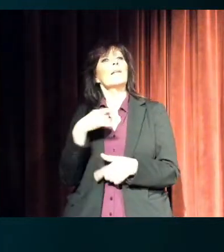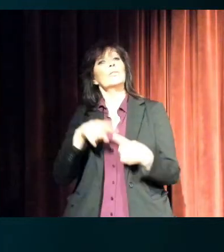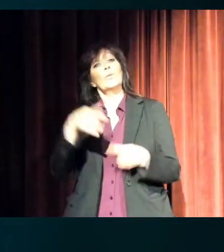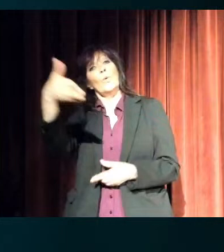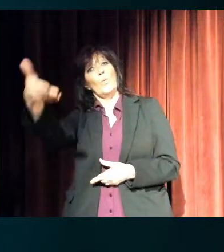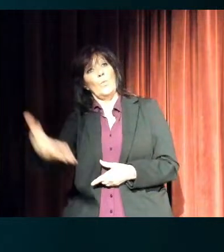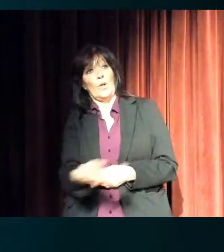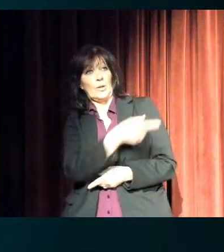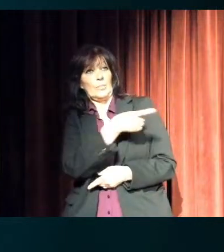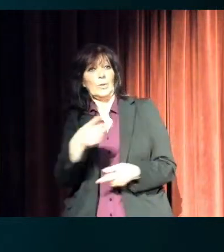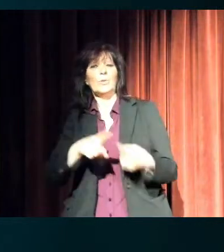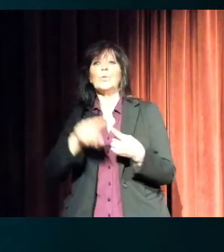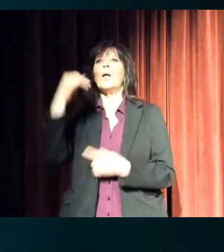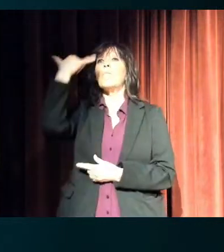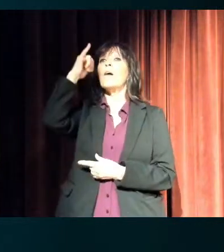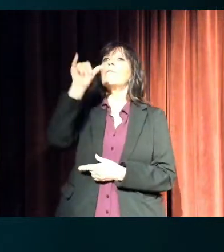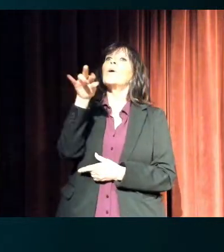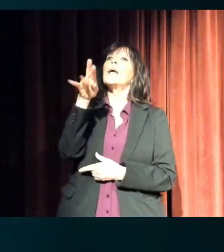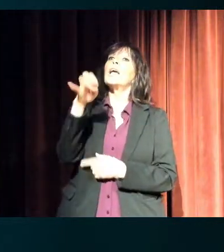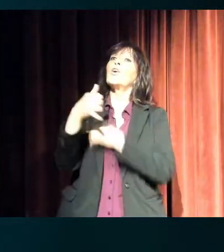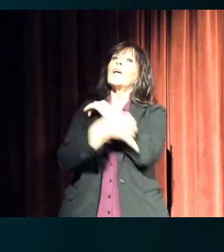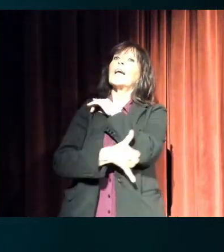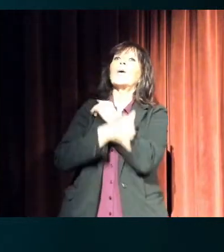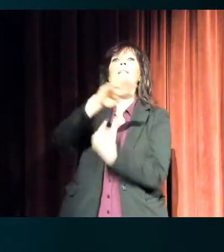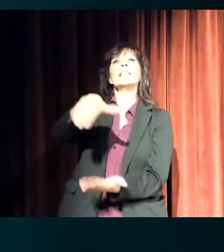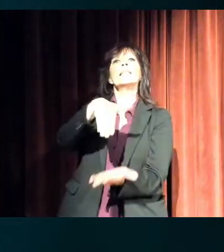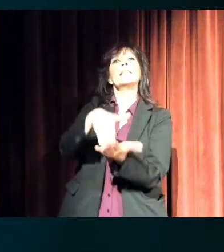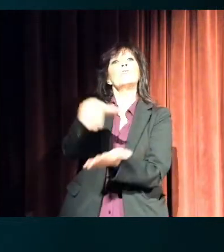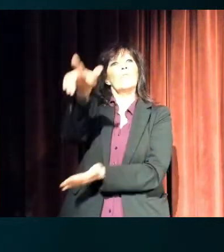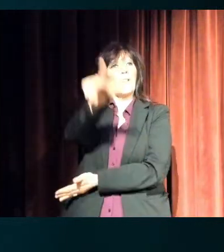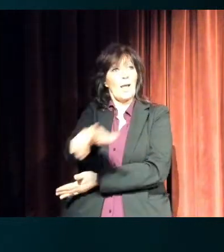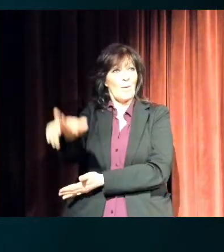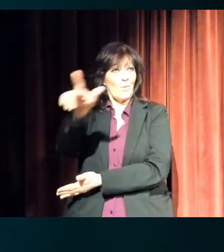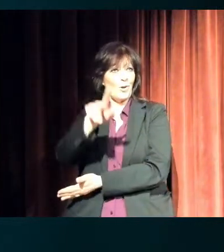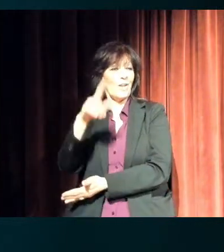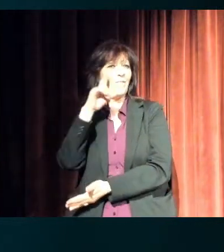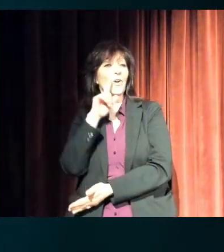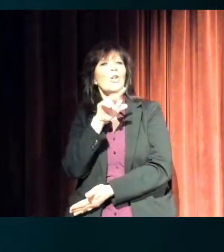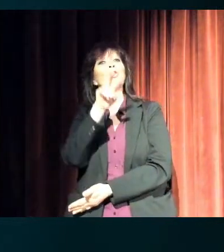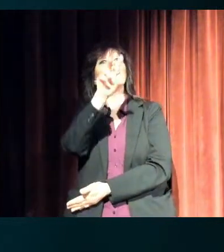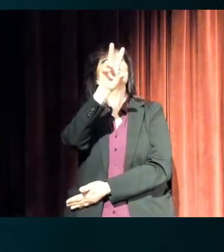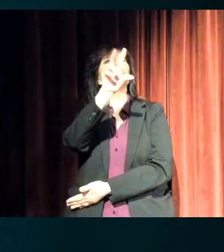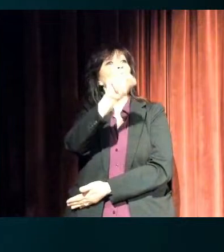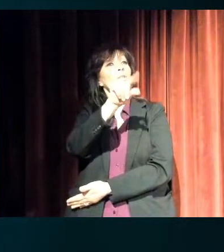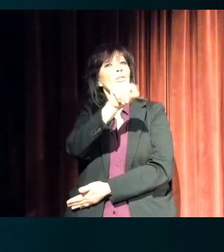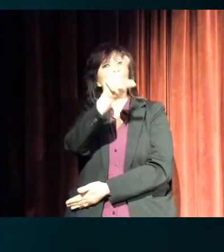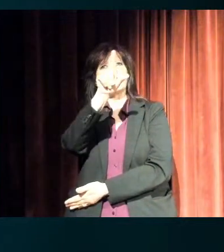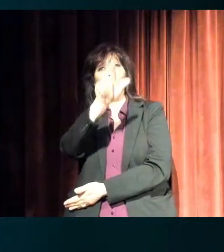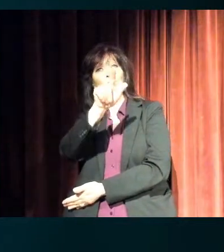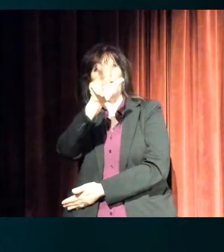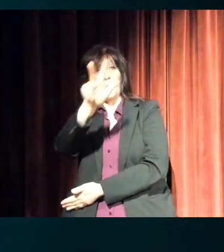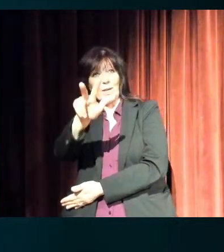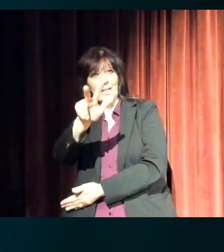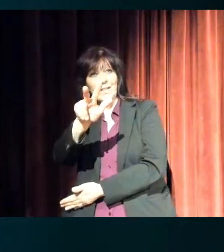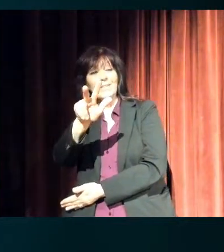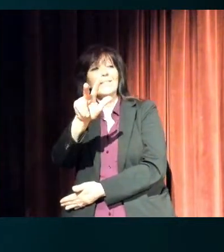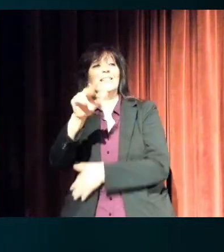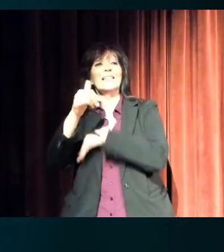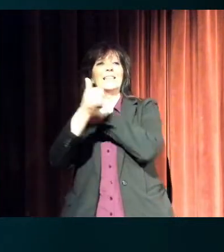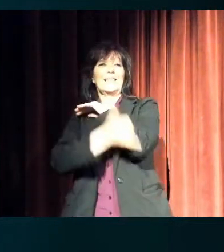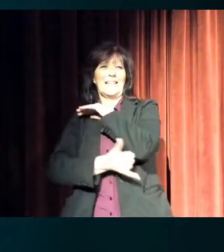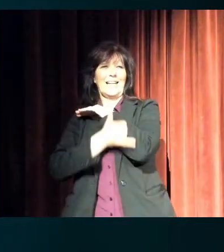to welcome you to the Buffalo and Erie County Central Library for the 2023 State of the County